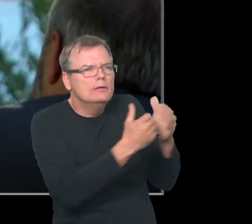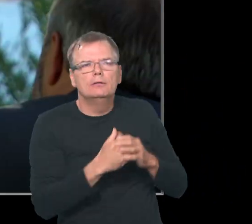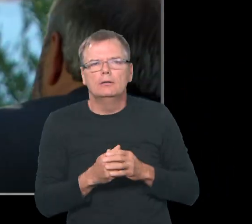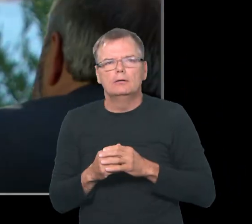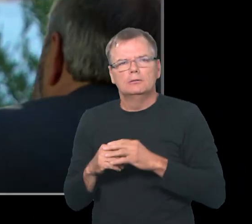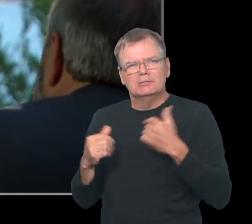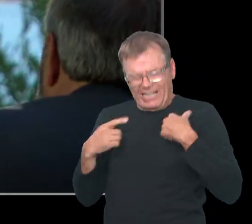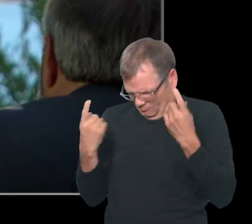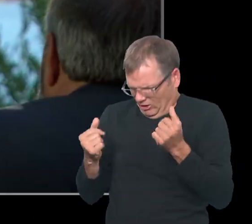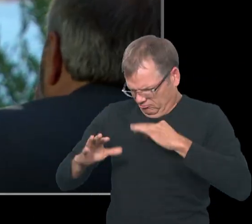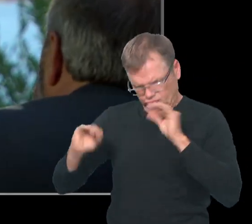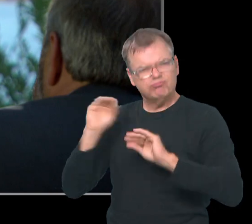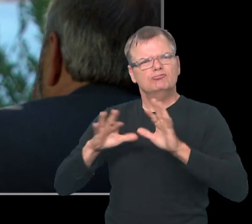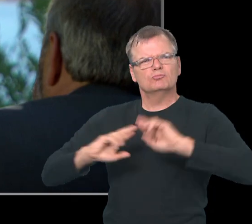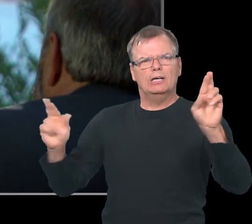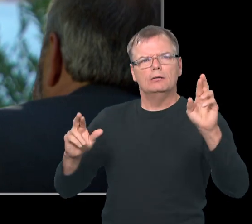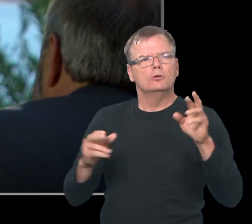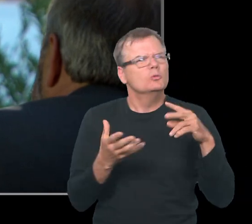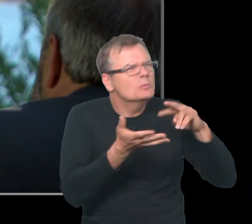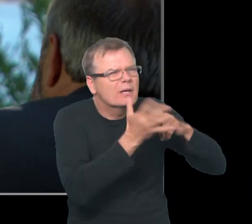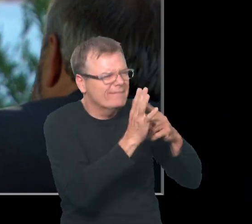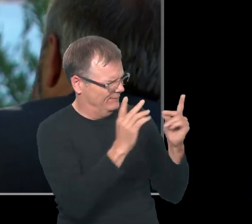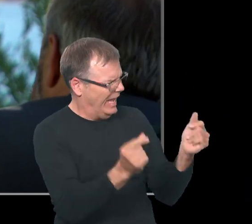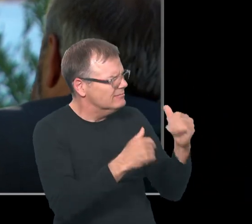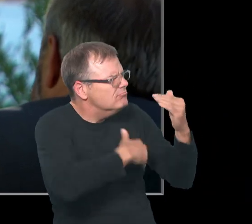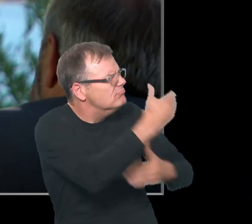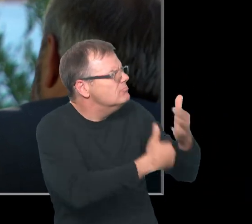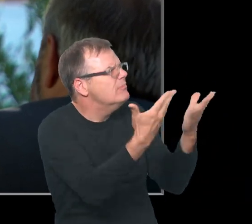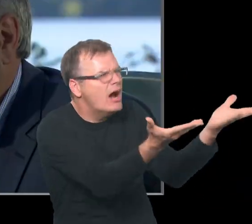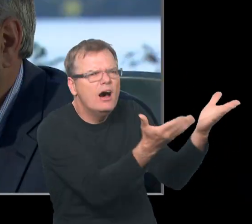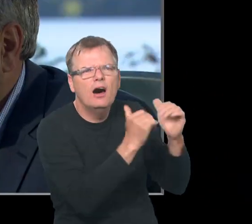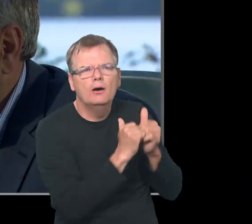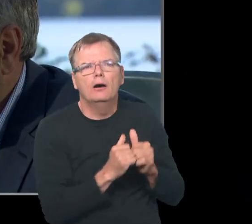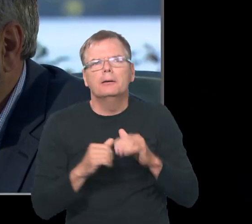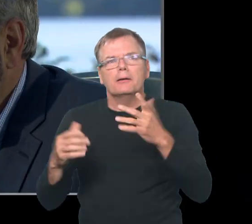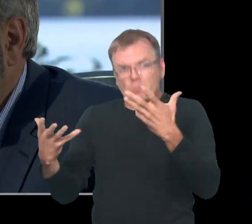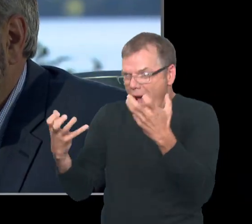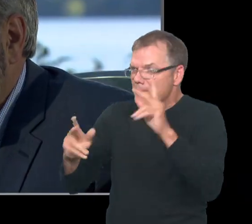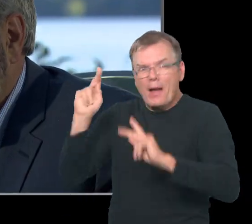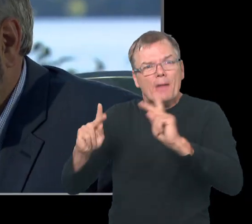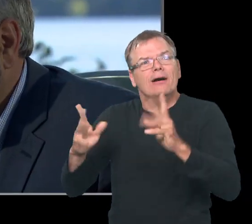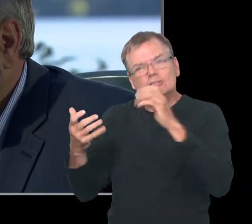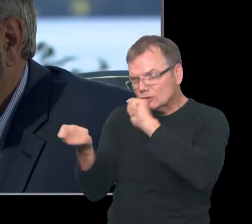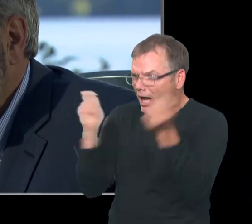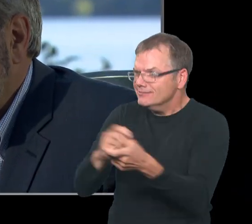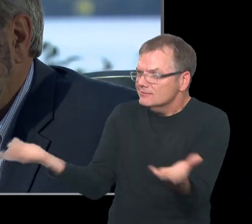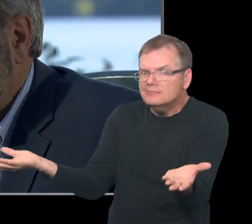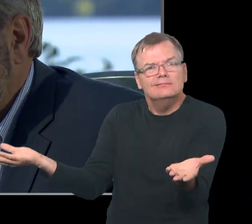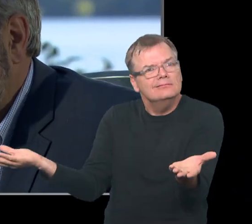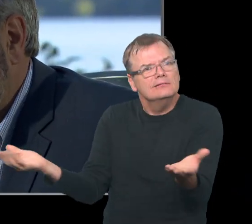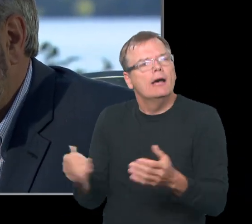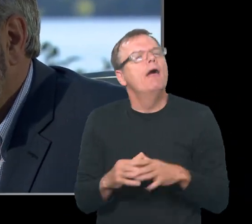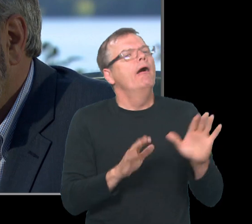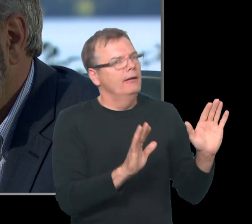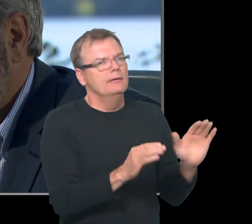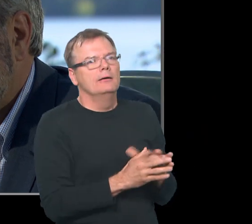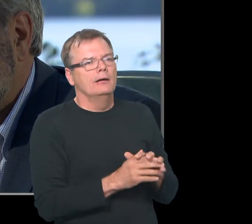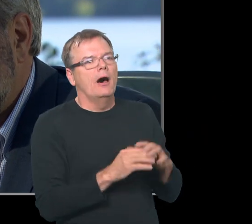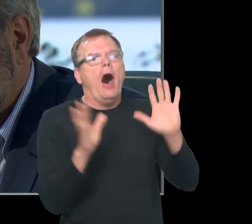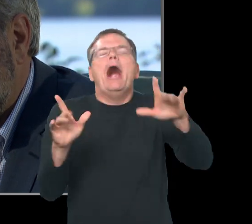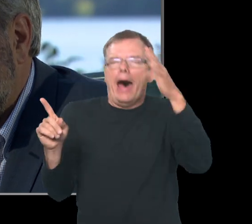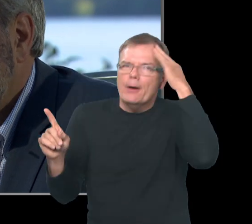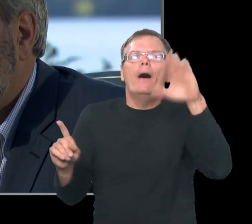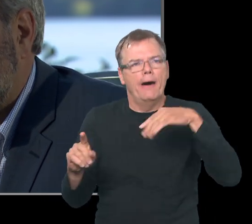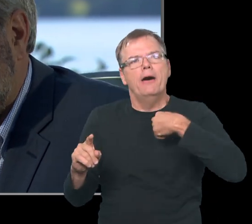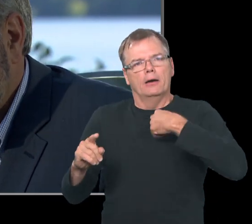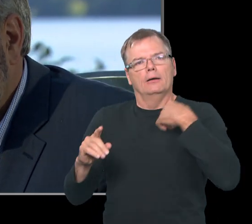do you mean by right away? Well, because when people want change, they want to see it, like now. So what are we talking about? It's taken 10 years for us to get there. We've got a